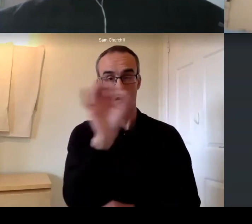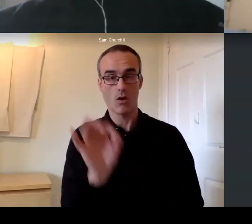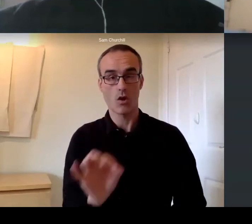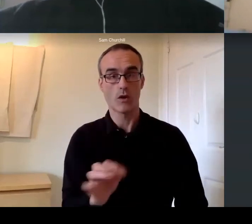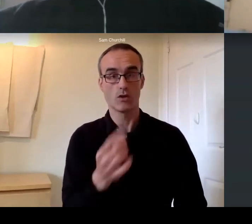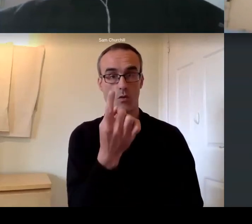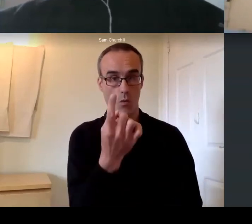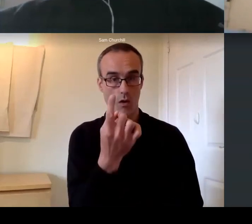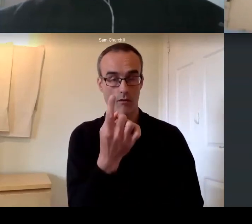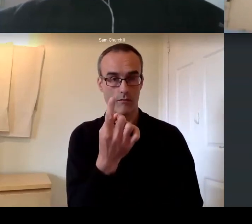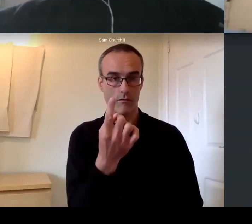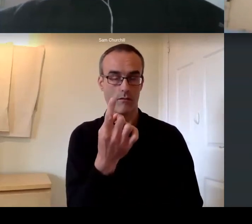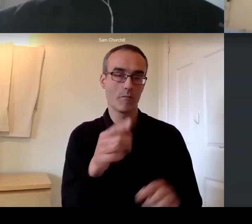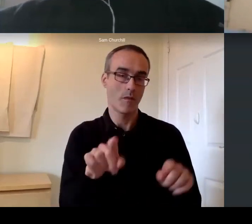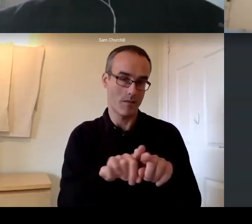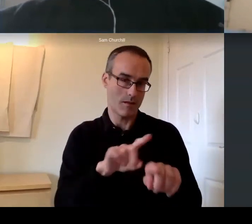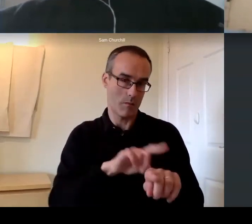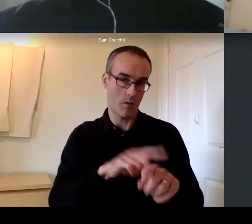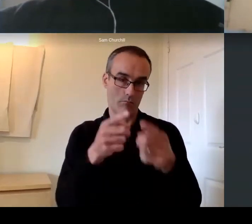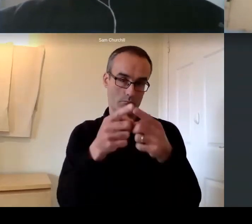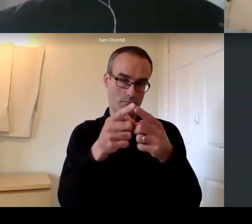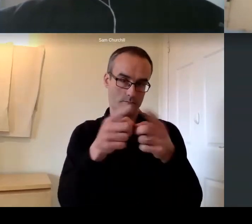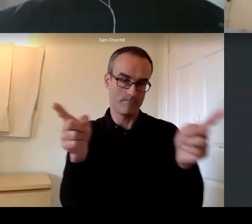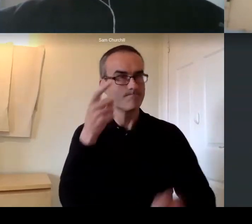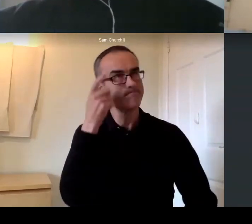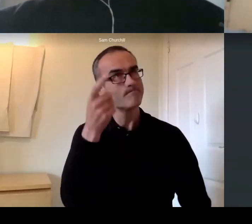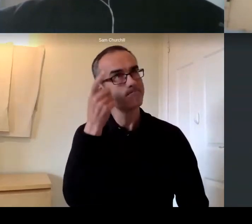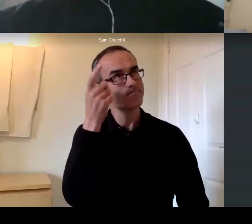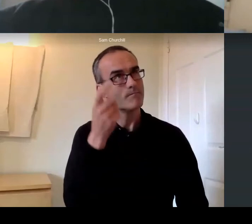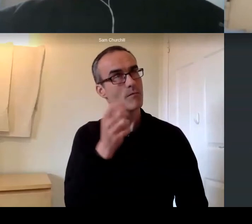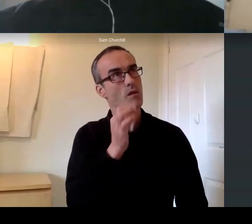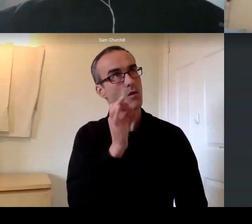attendees start to reflect on their own questions.